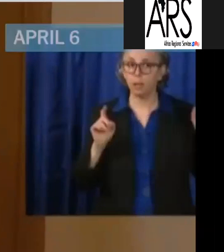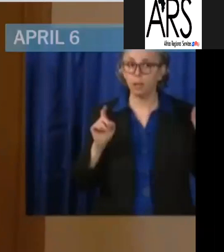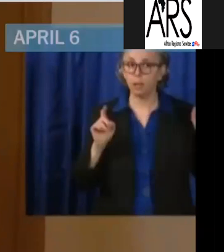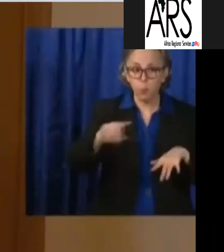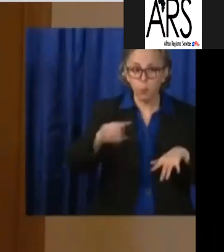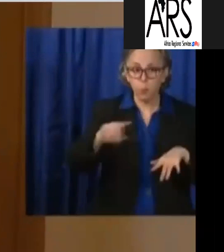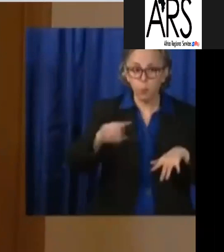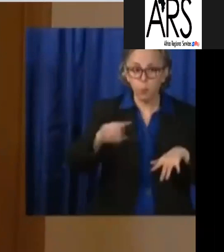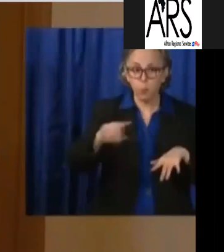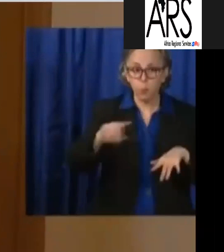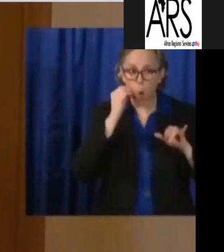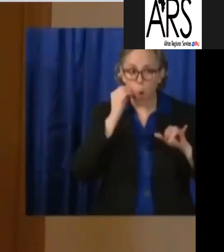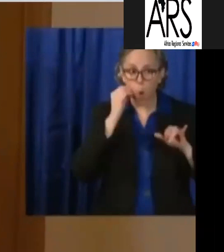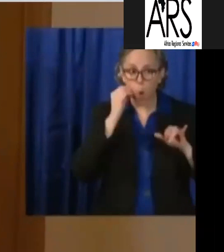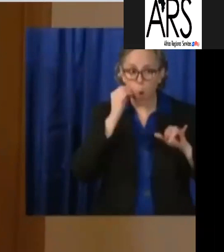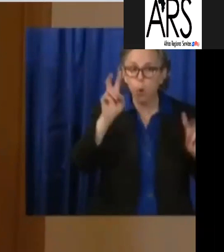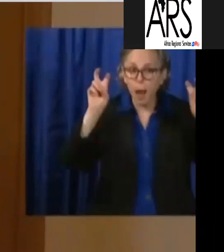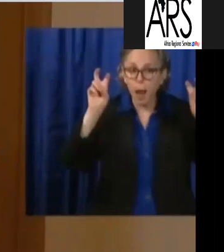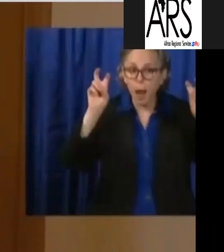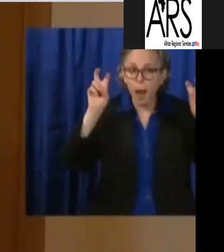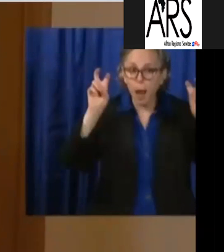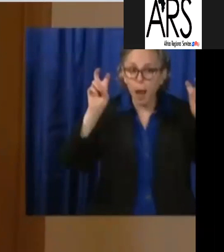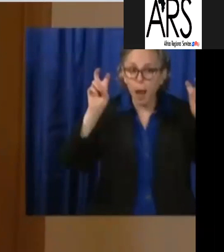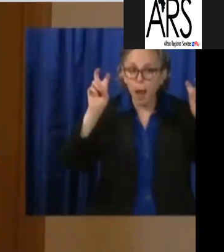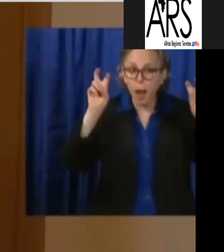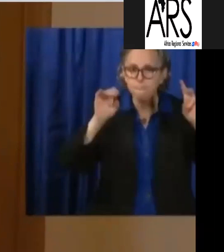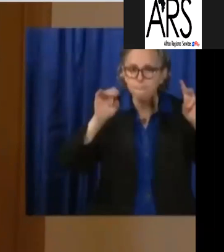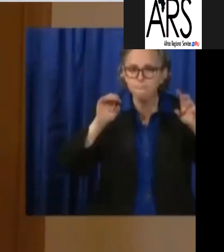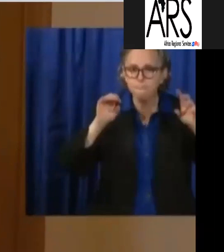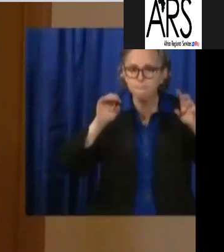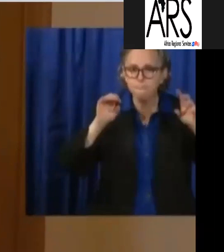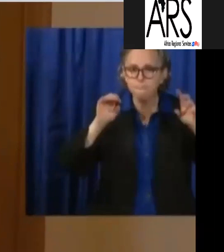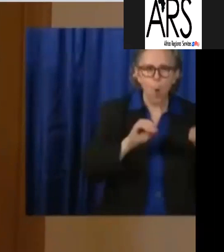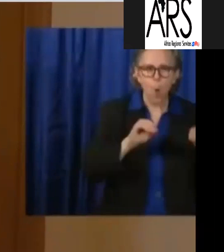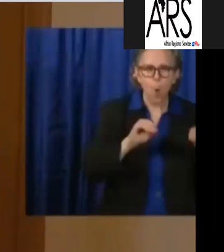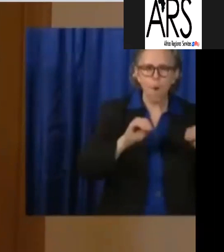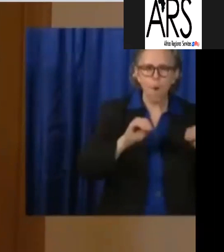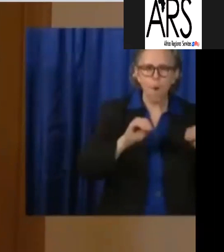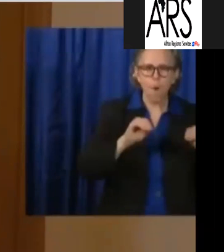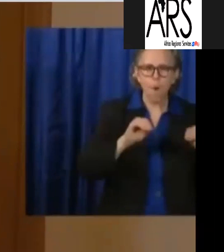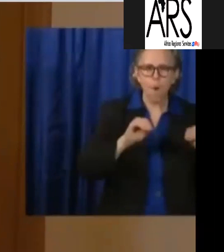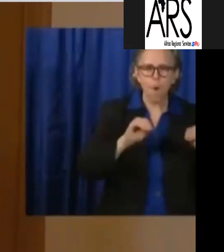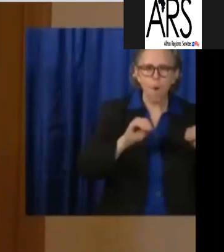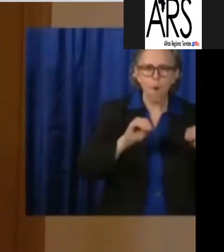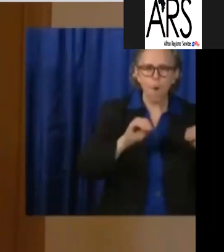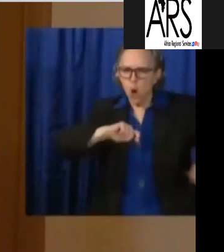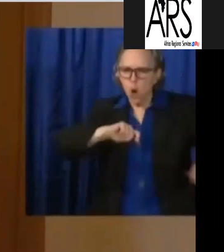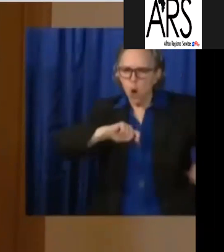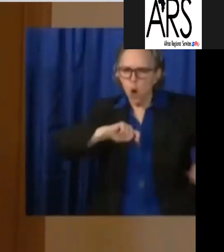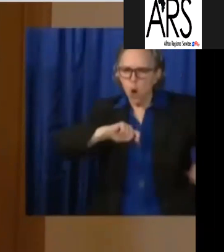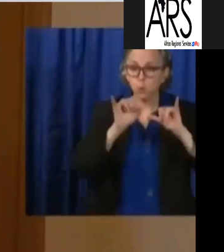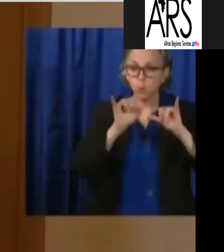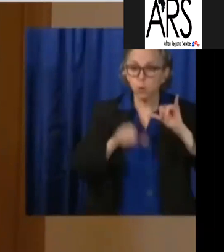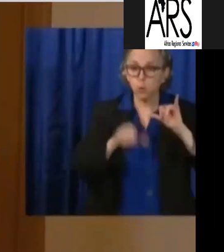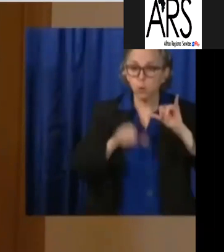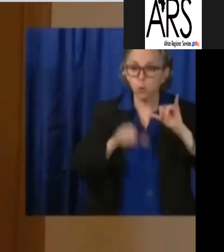You are saving lives. Again, I get emotional talking about this because this is no small thing that we are doing together. It